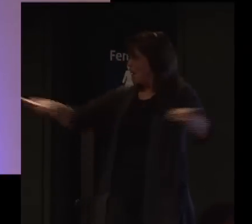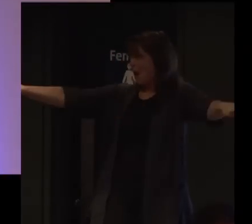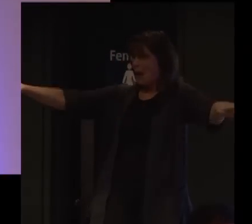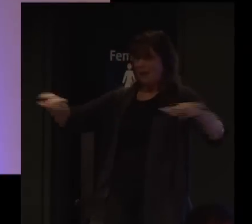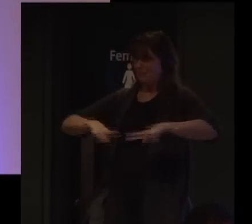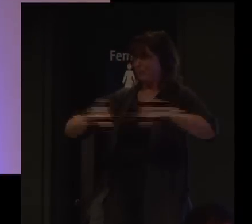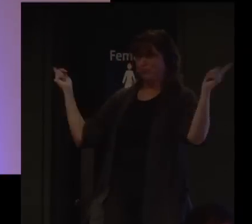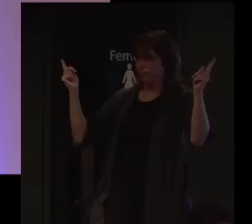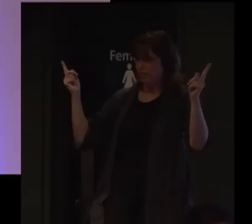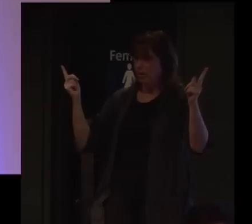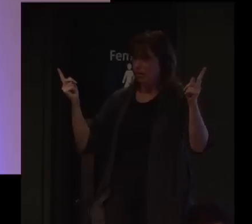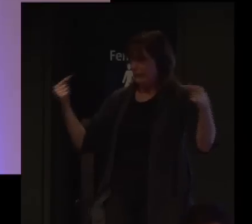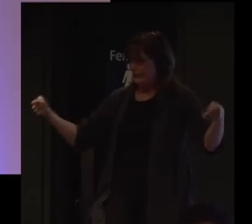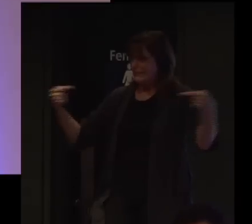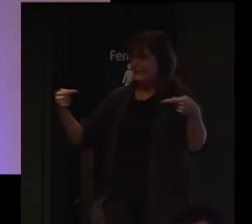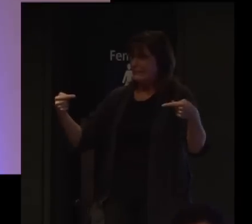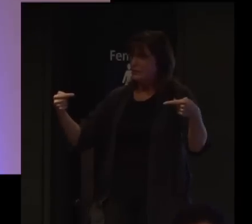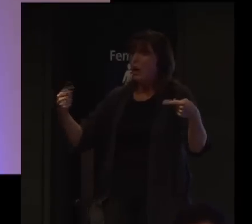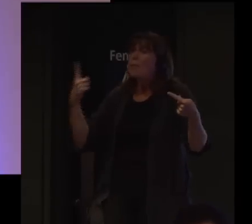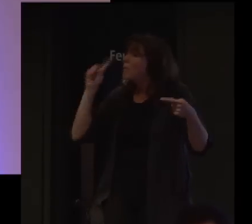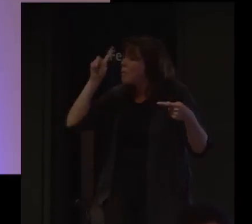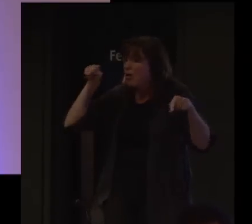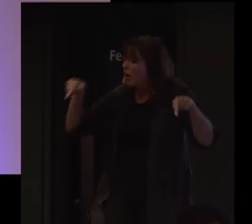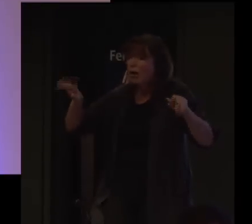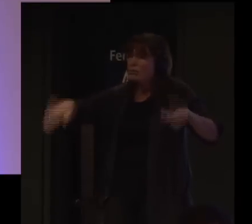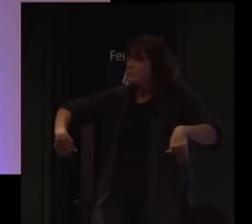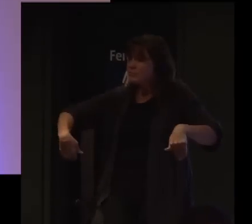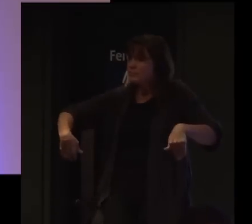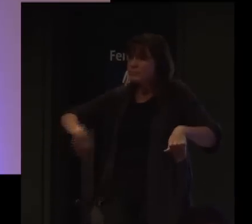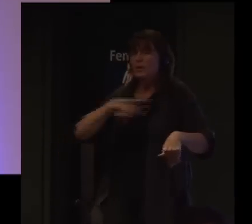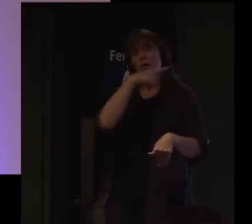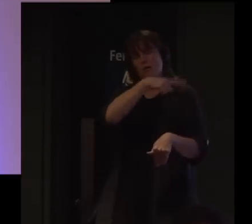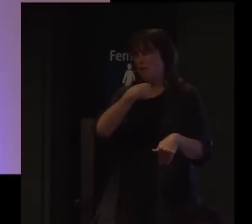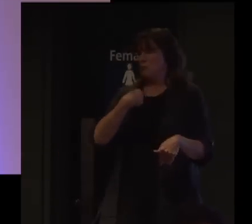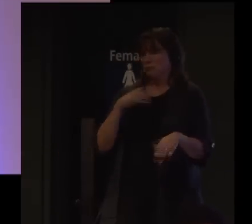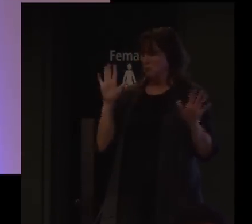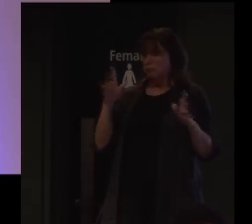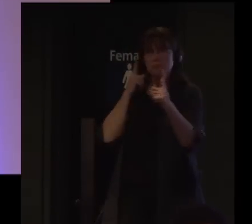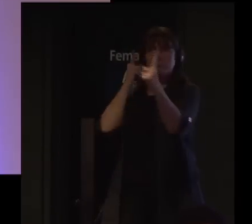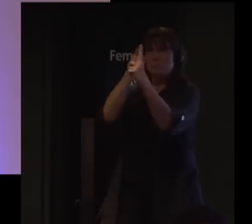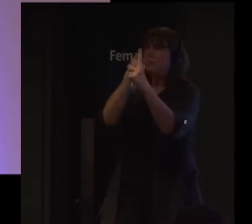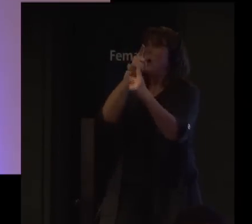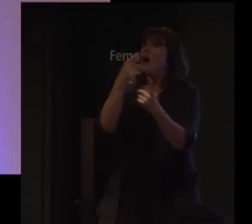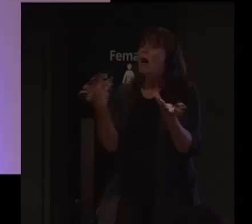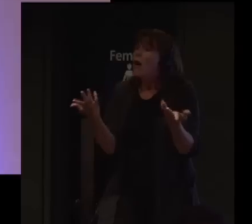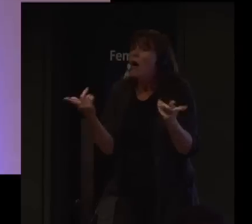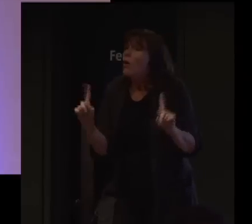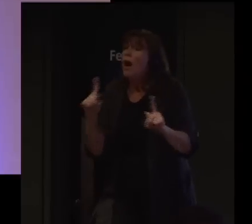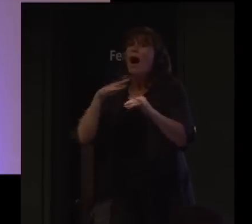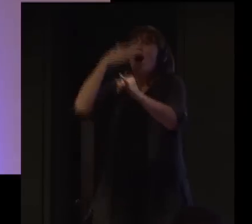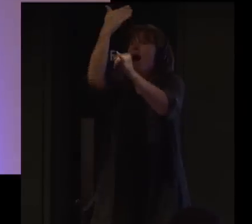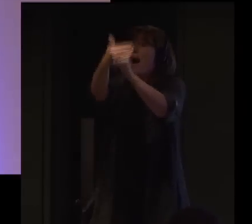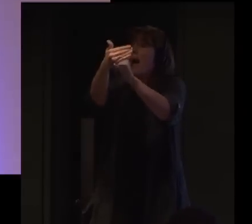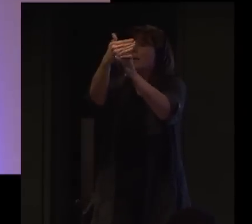direction. And actually, this is not important. I'm a pragmatic woman, this is the result. This is clearly